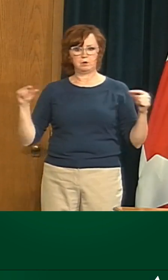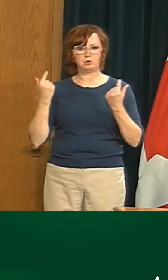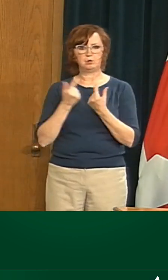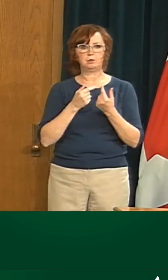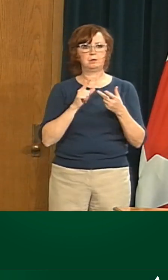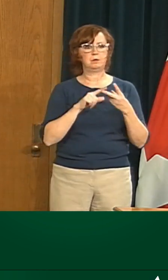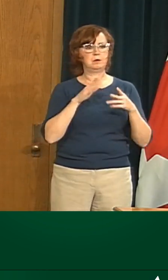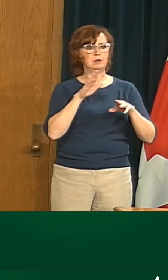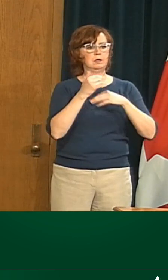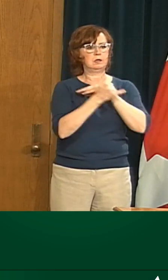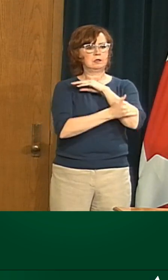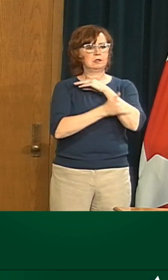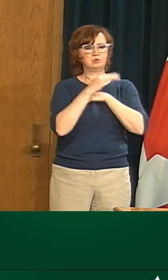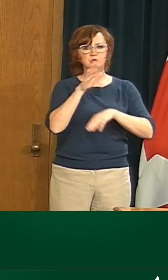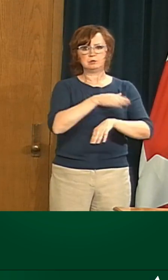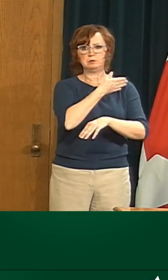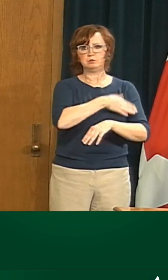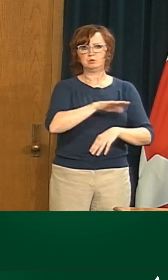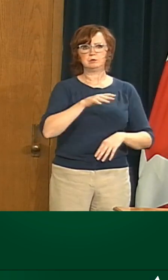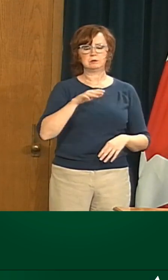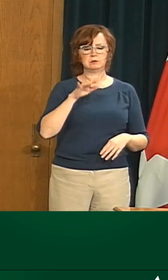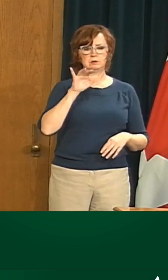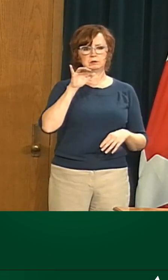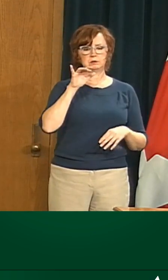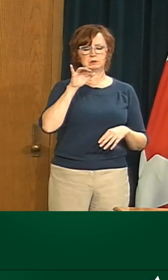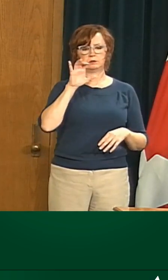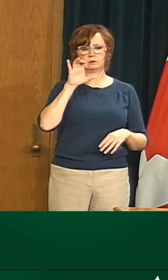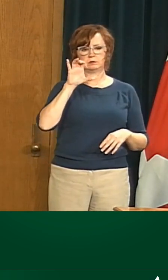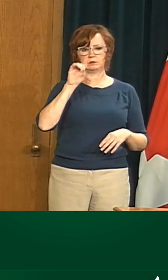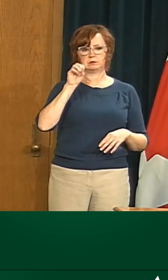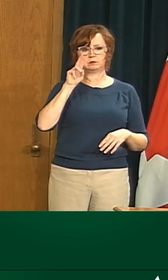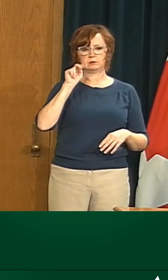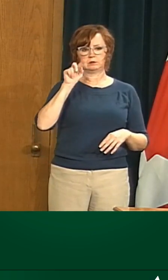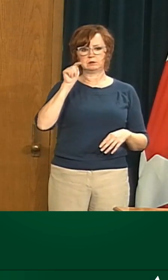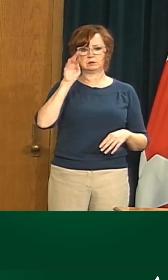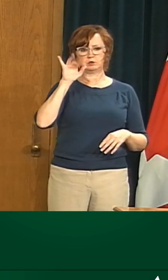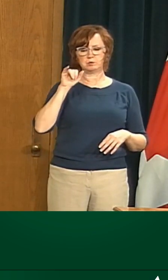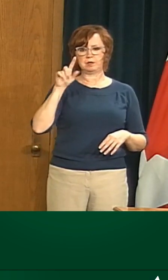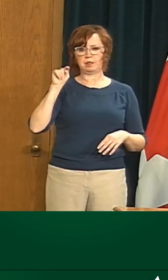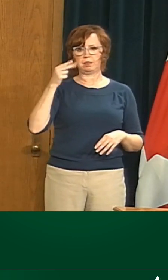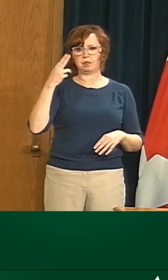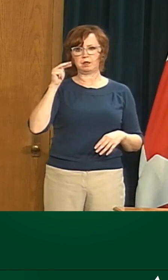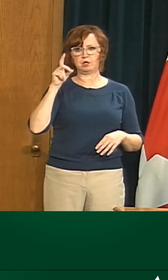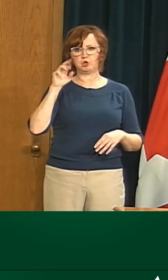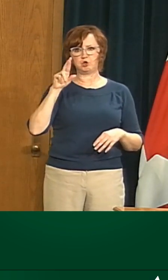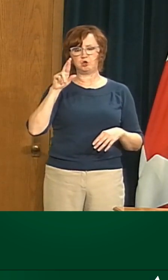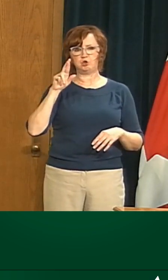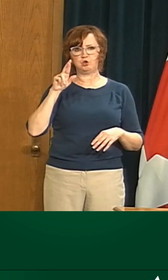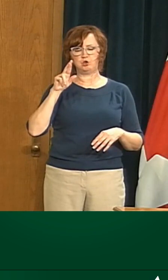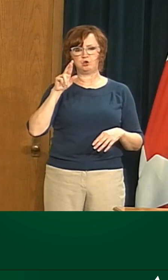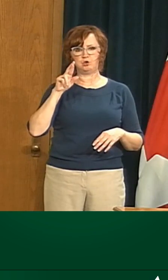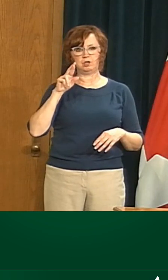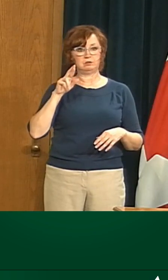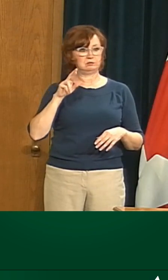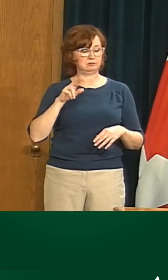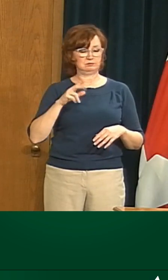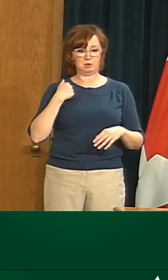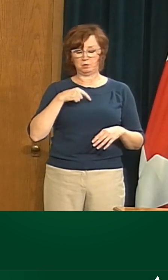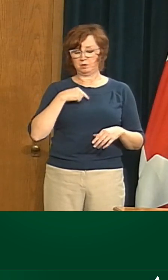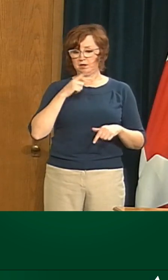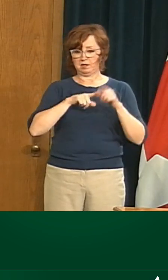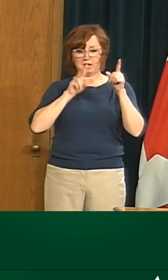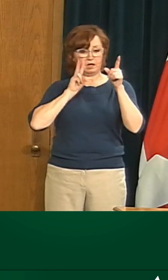Country Thunder that we know many people would like to attend. But it's just too early for us to make any determinations with respect